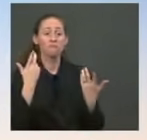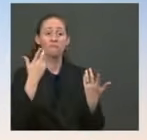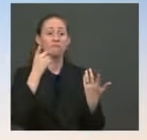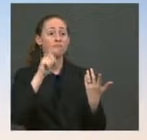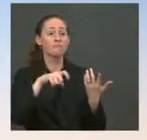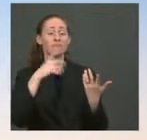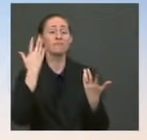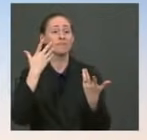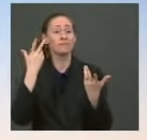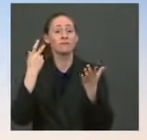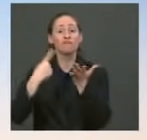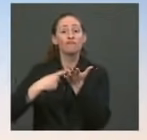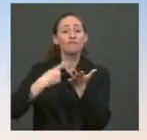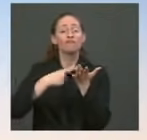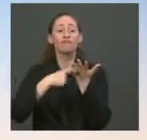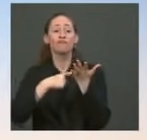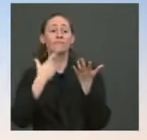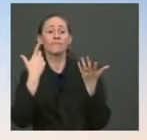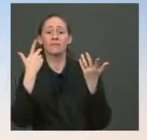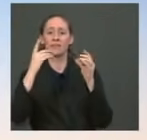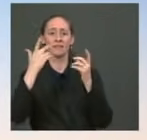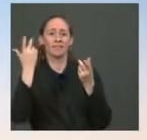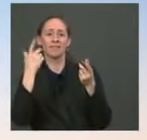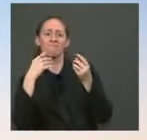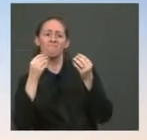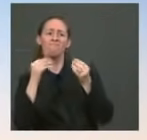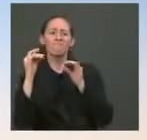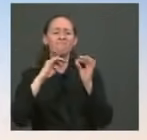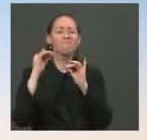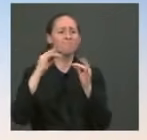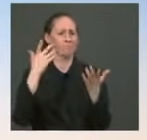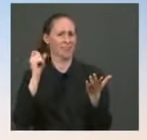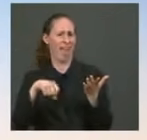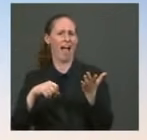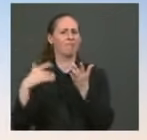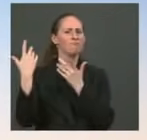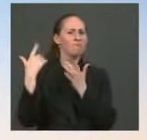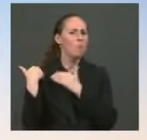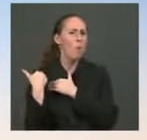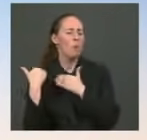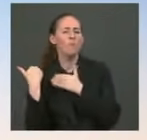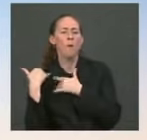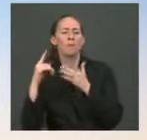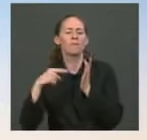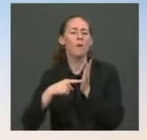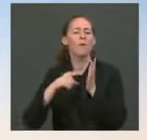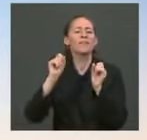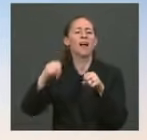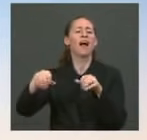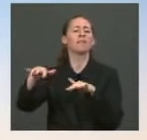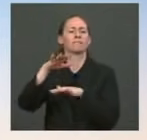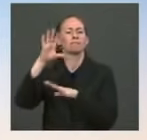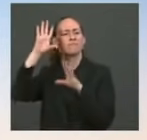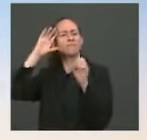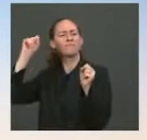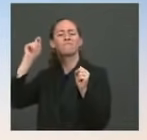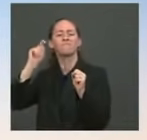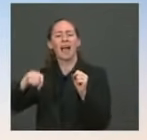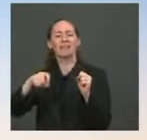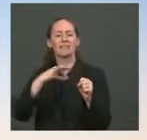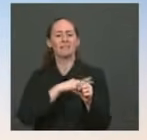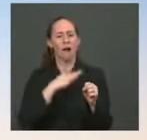other day, to play a constructive role in that. He also knows that sometimes those conversations need to happen at a staff level, a senior staff level,